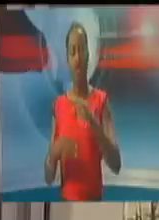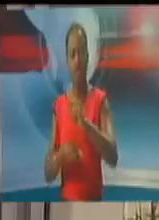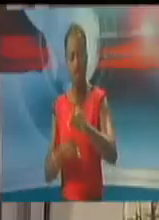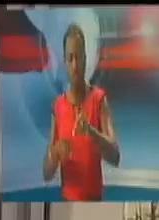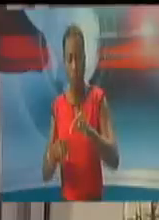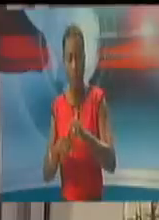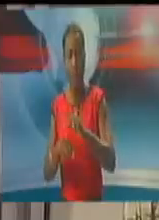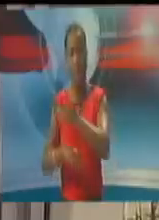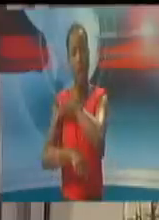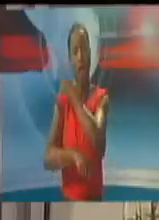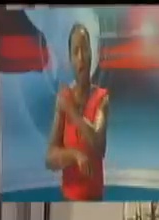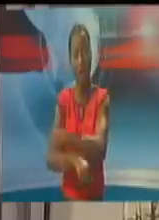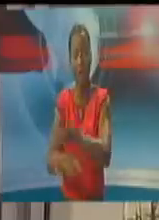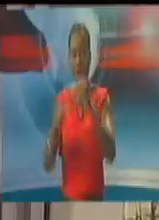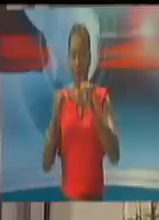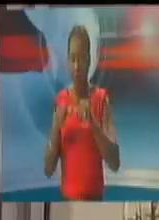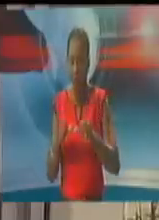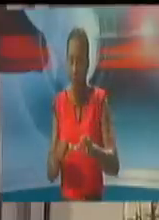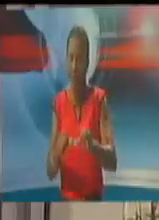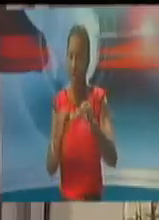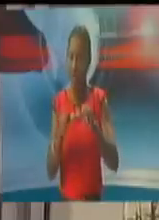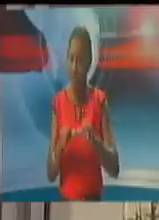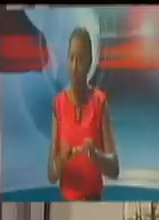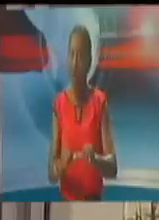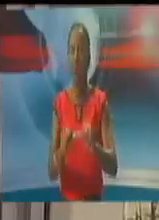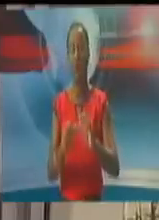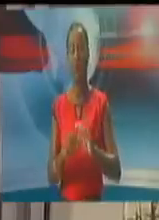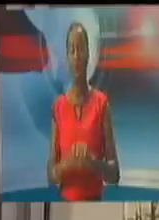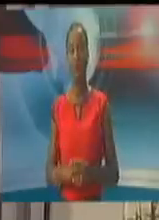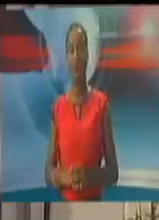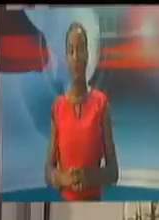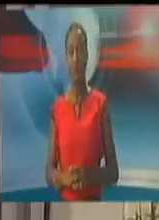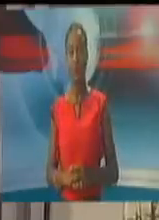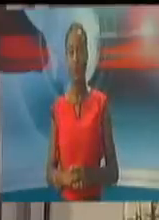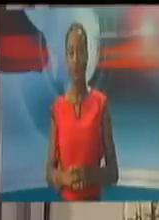system. That needs to be noted.